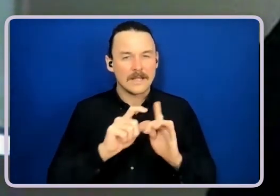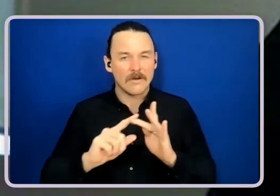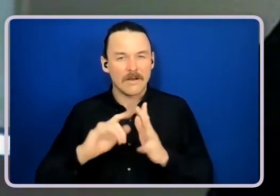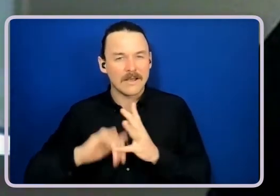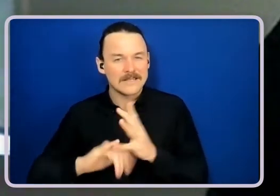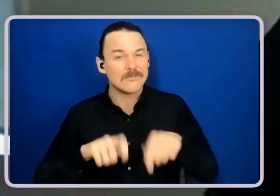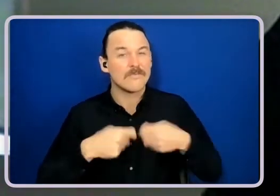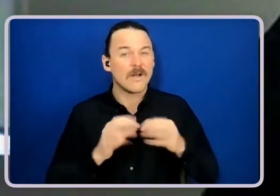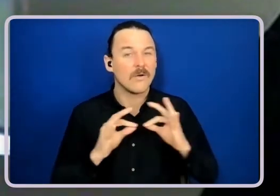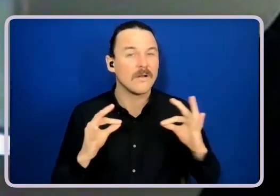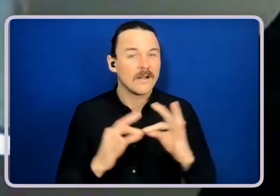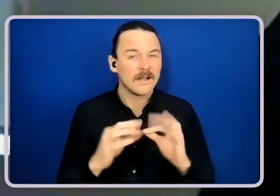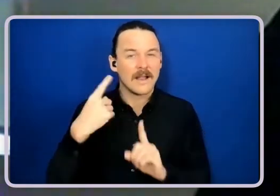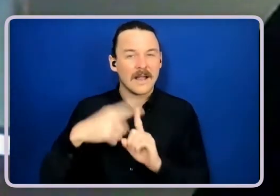practitioners.